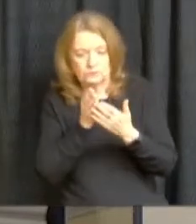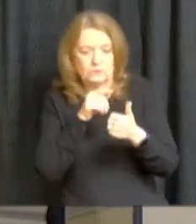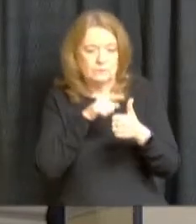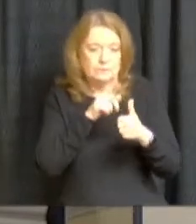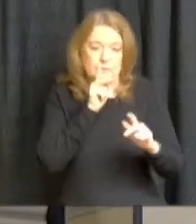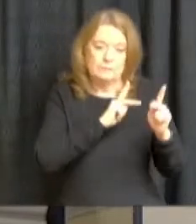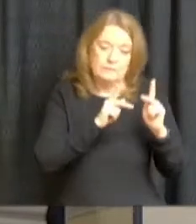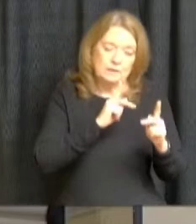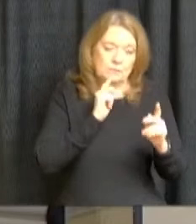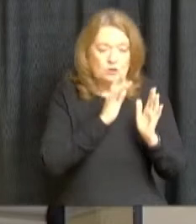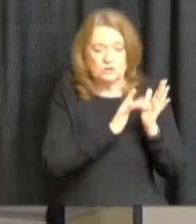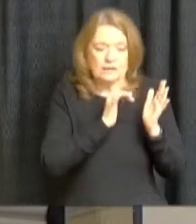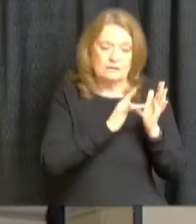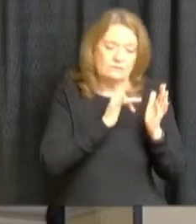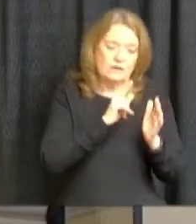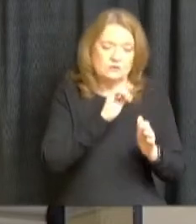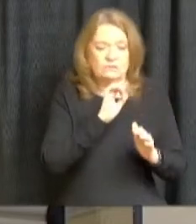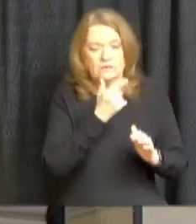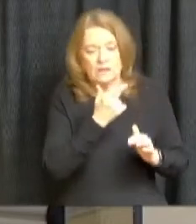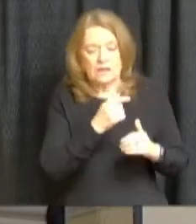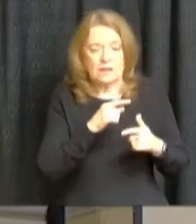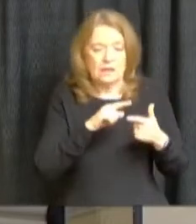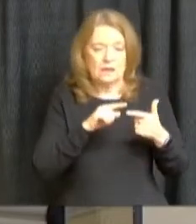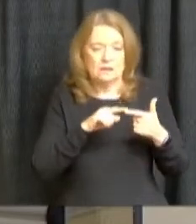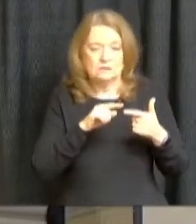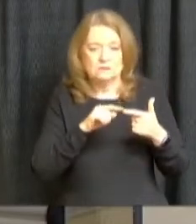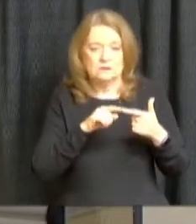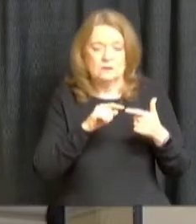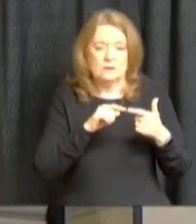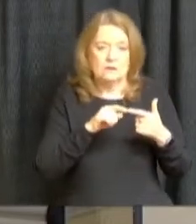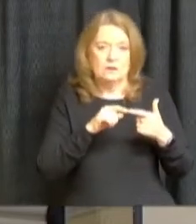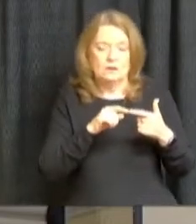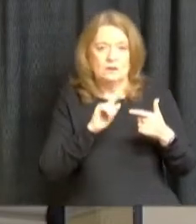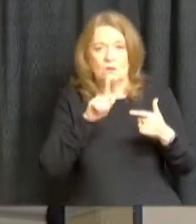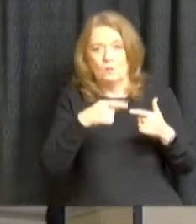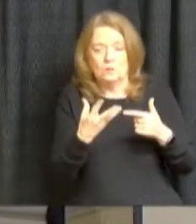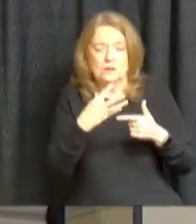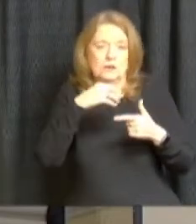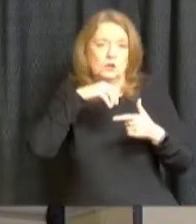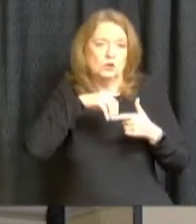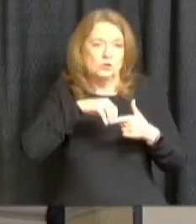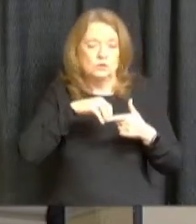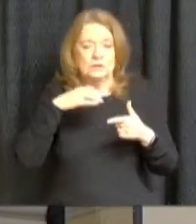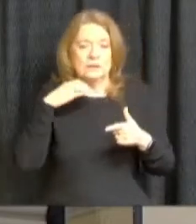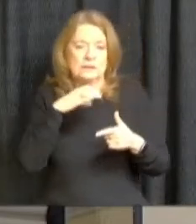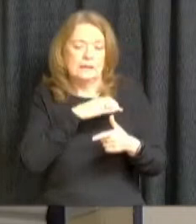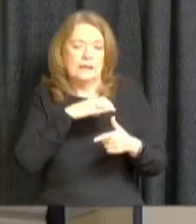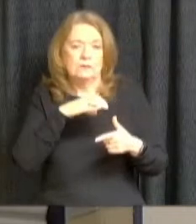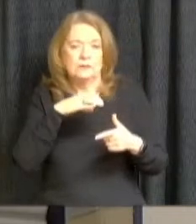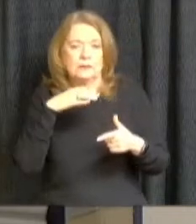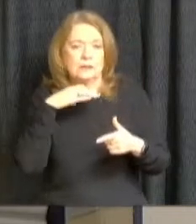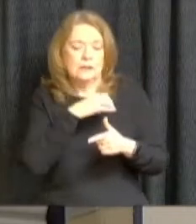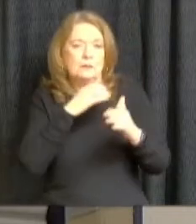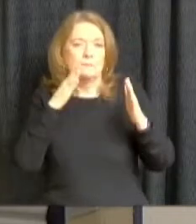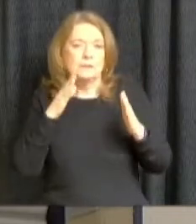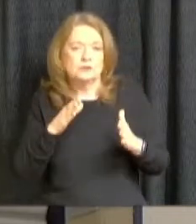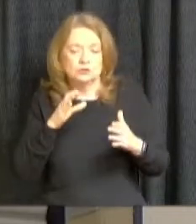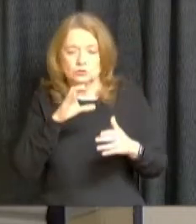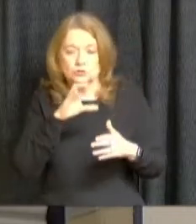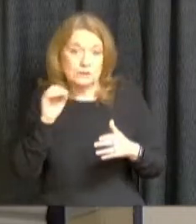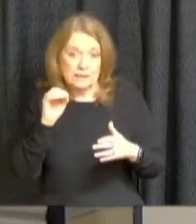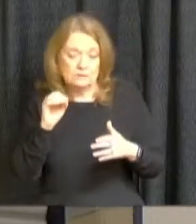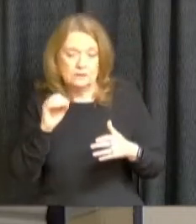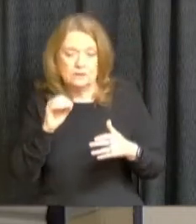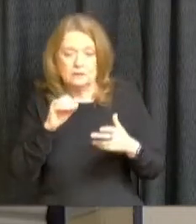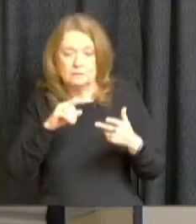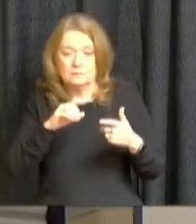are people taking advantage of the tags. The original motion only included county commissioners, but because cities